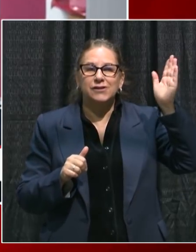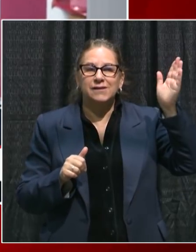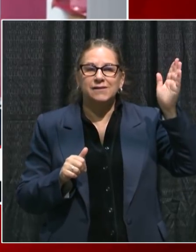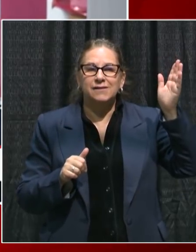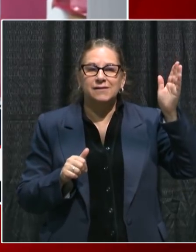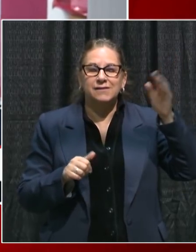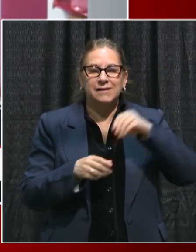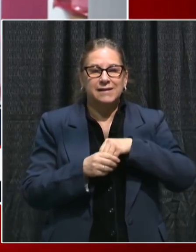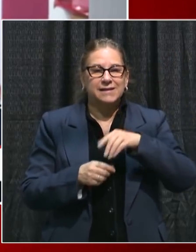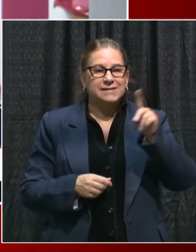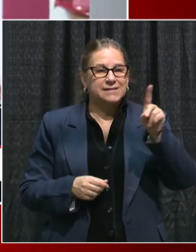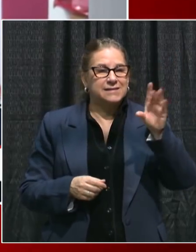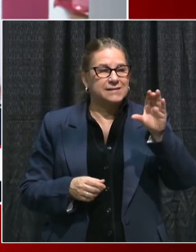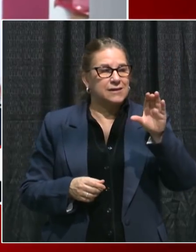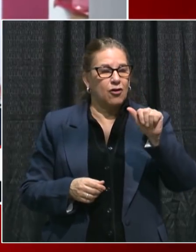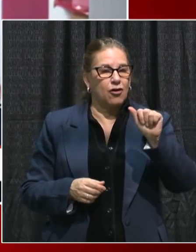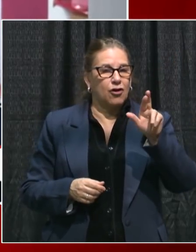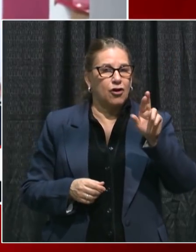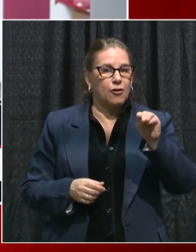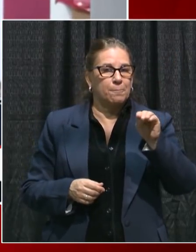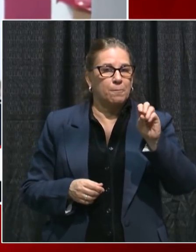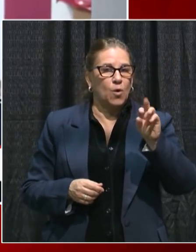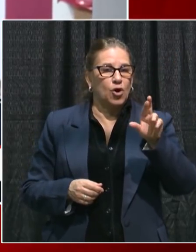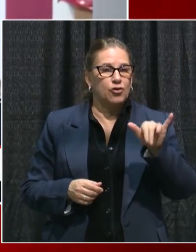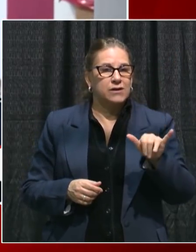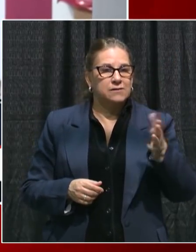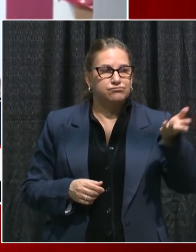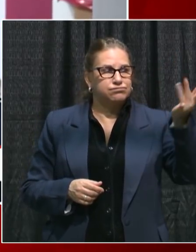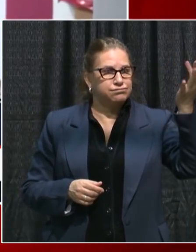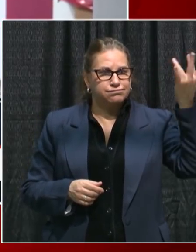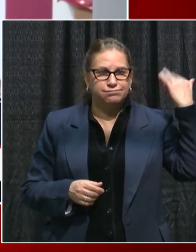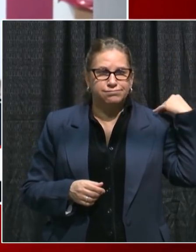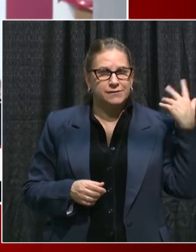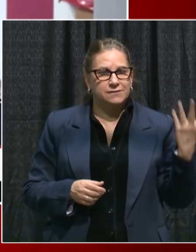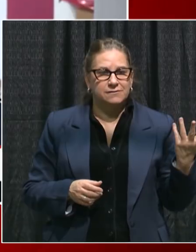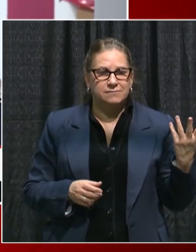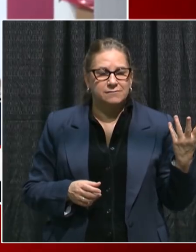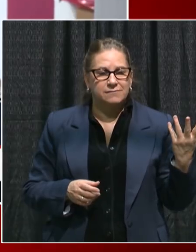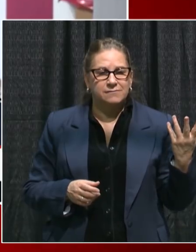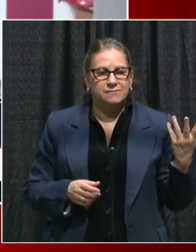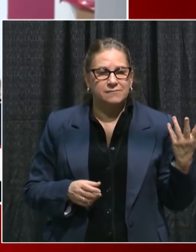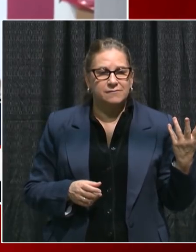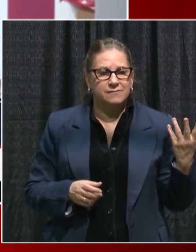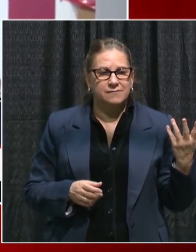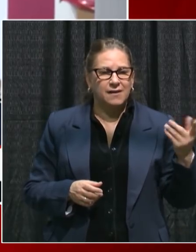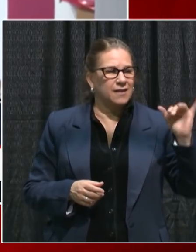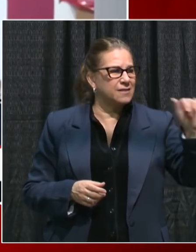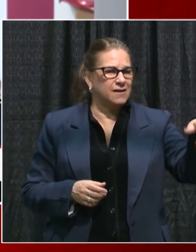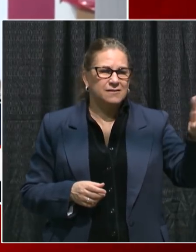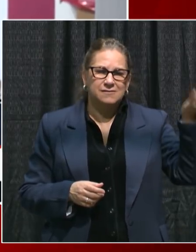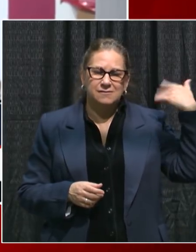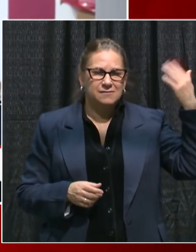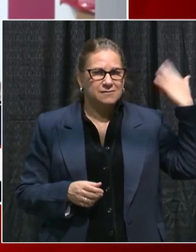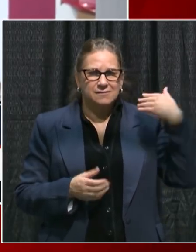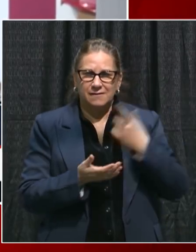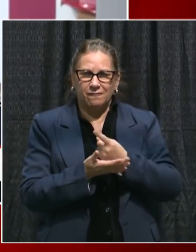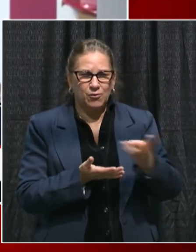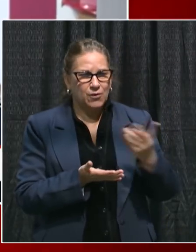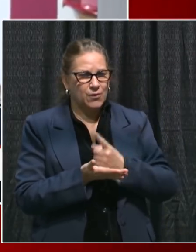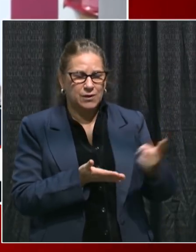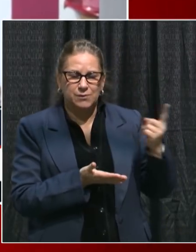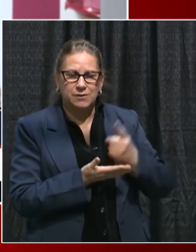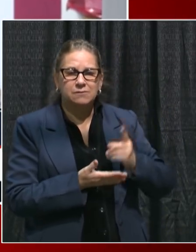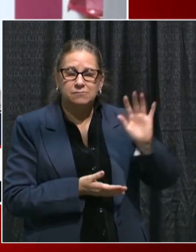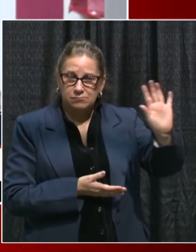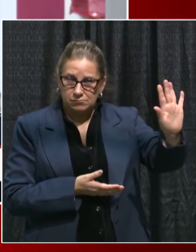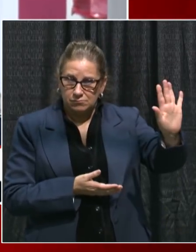Armory. And that was weeks ago. I'm just wondering. I'm happy to provide it